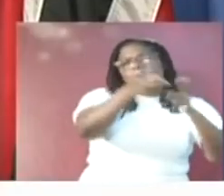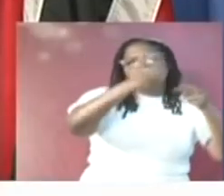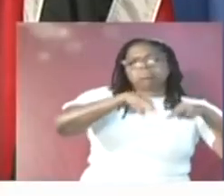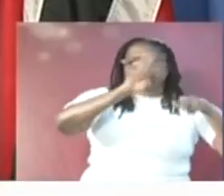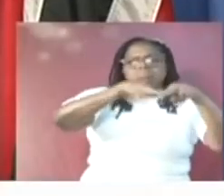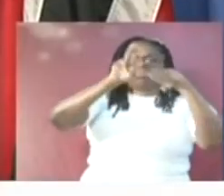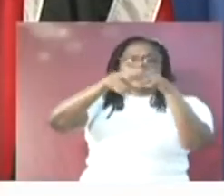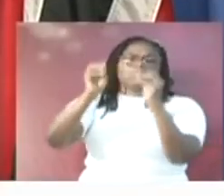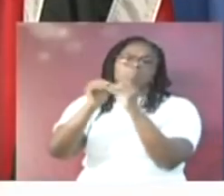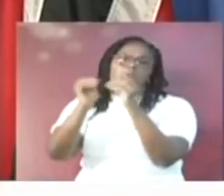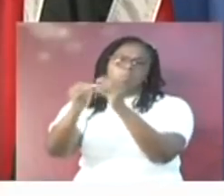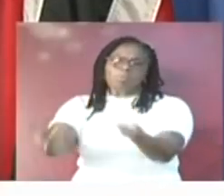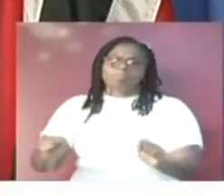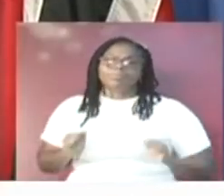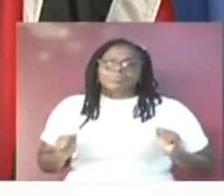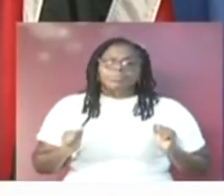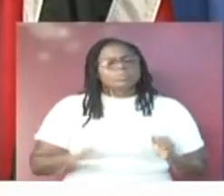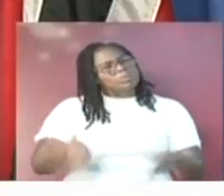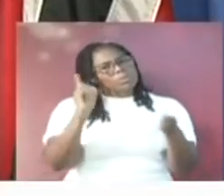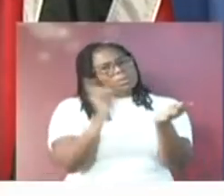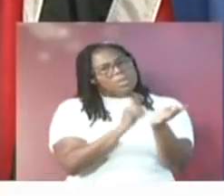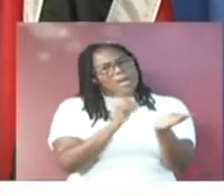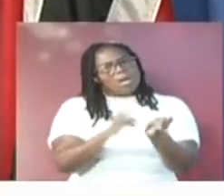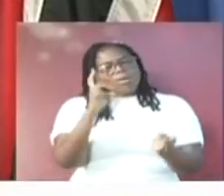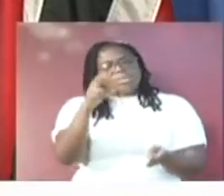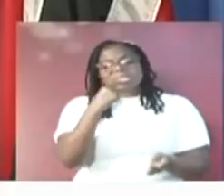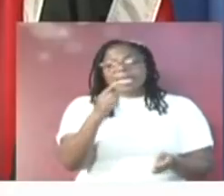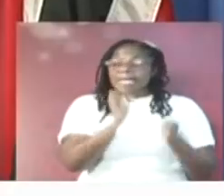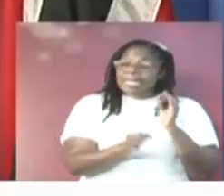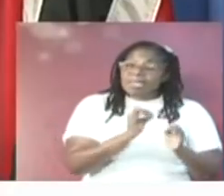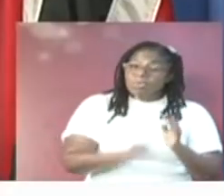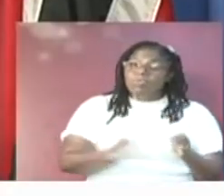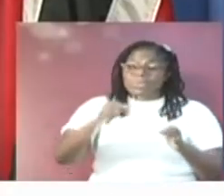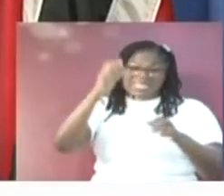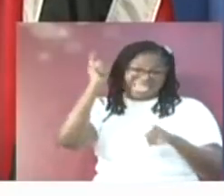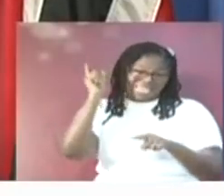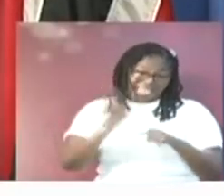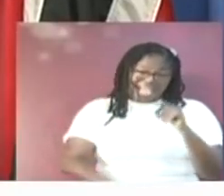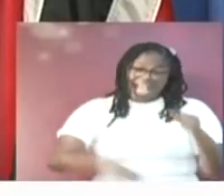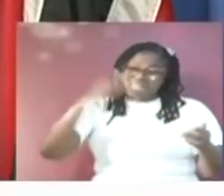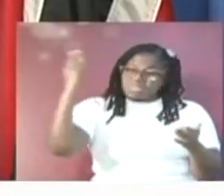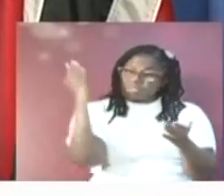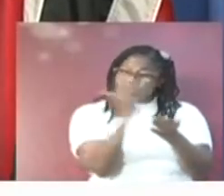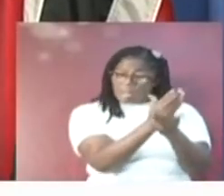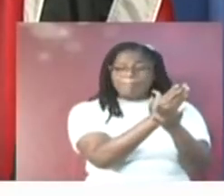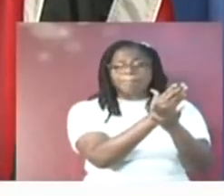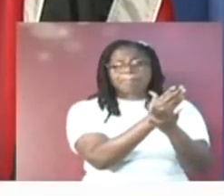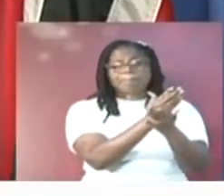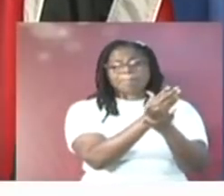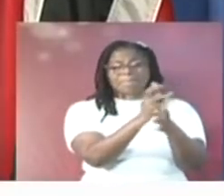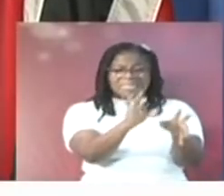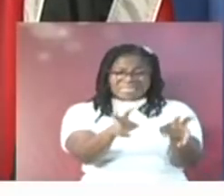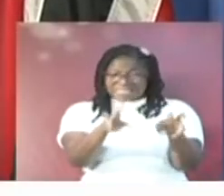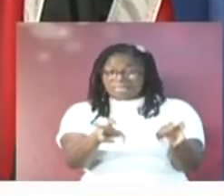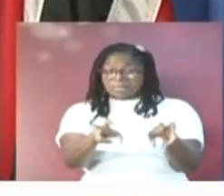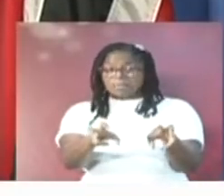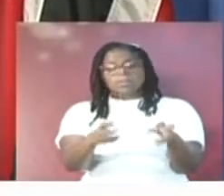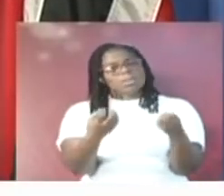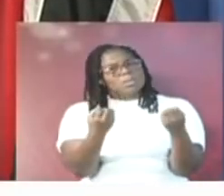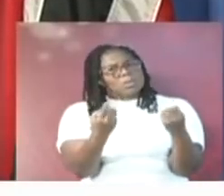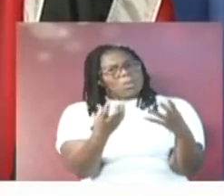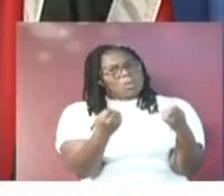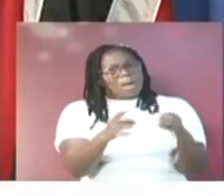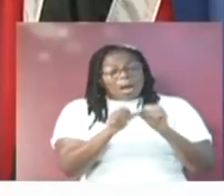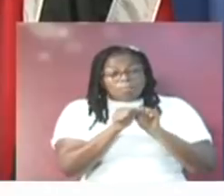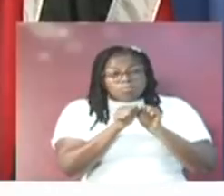have healthcare dedicated to COVID to last us for 10 days insofar as hospital beds are concerned.